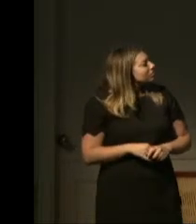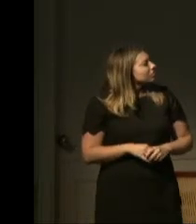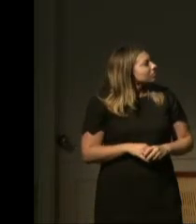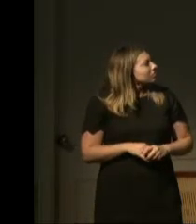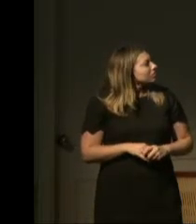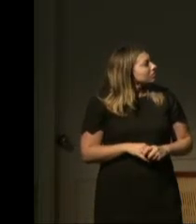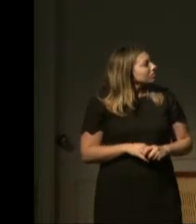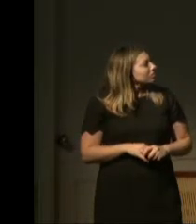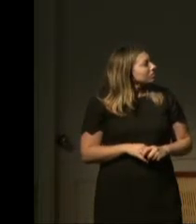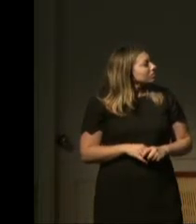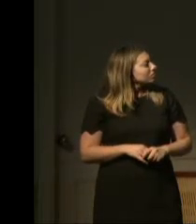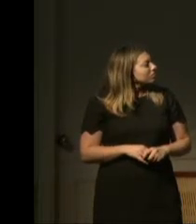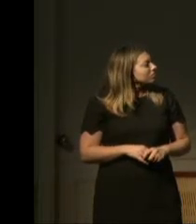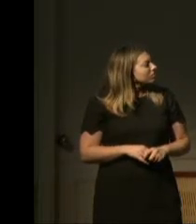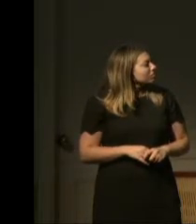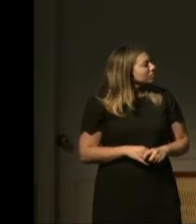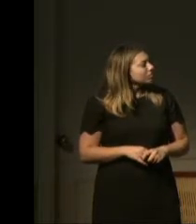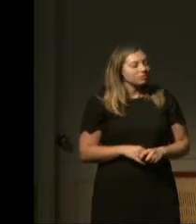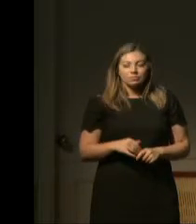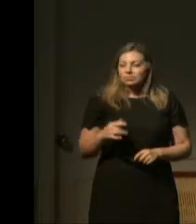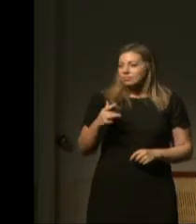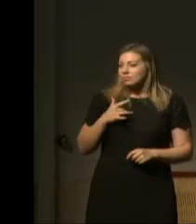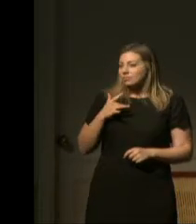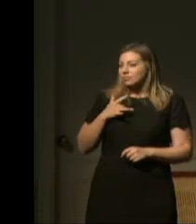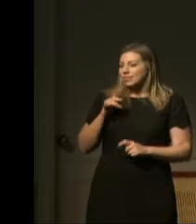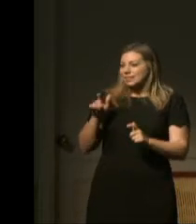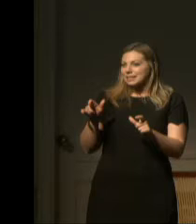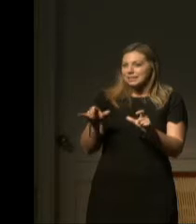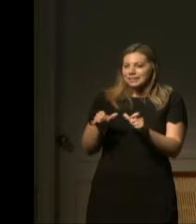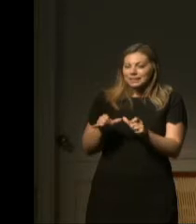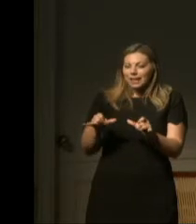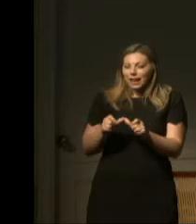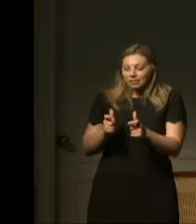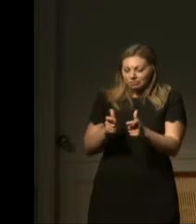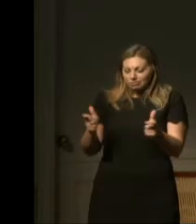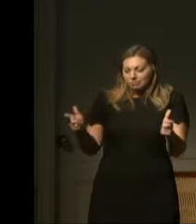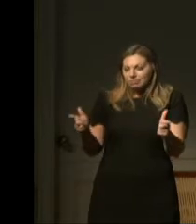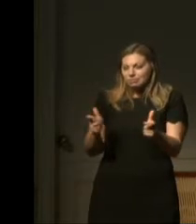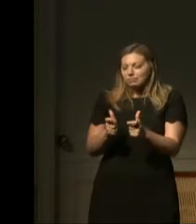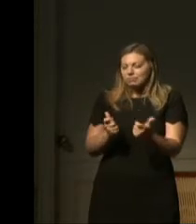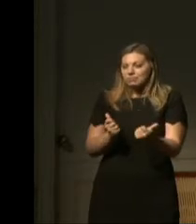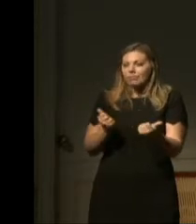This sense of scale, of volume, of